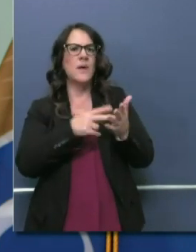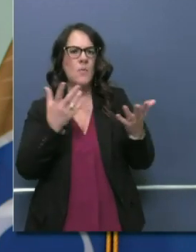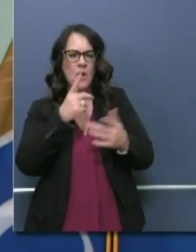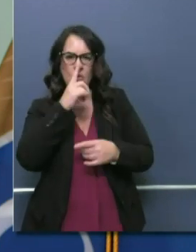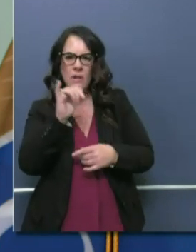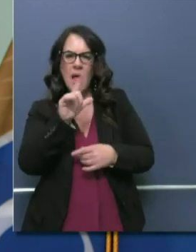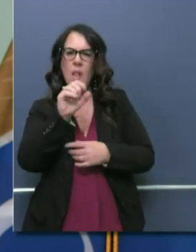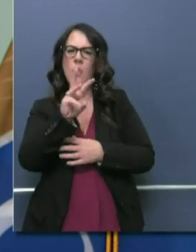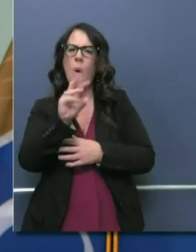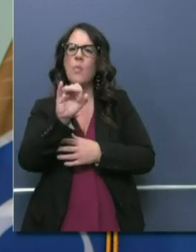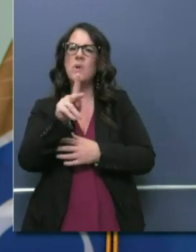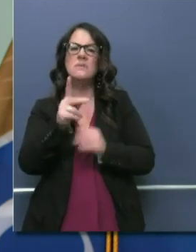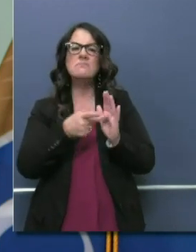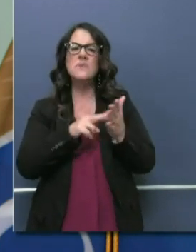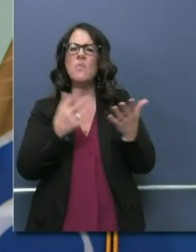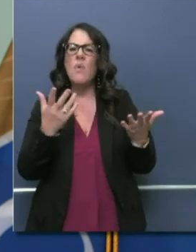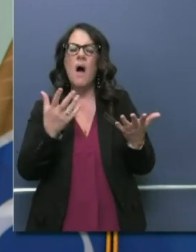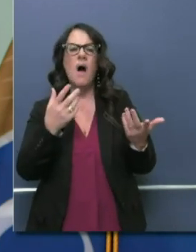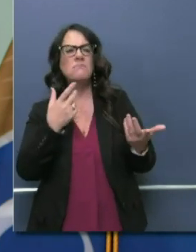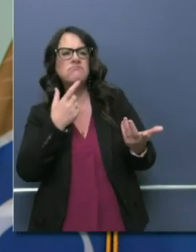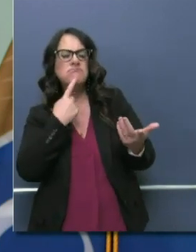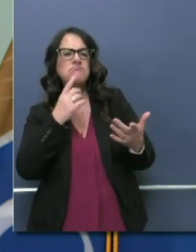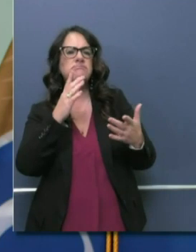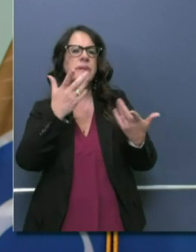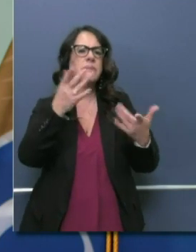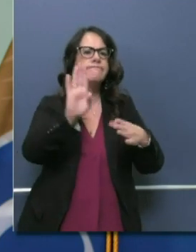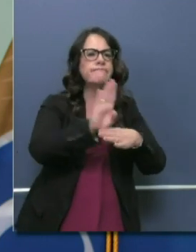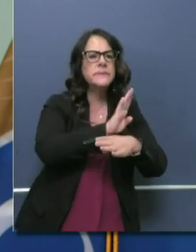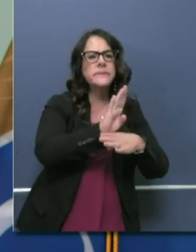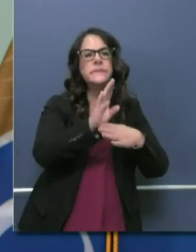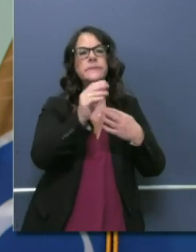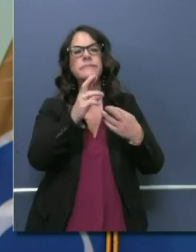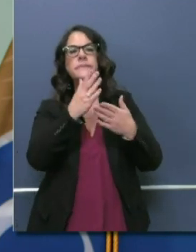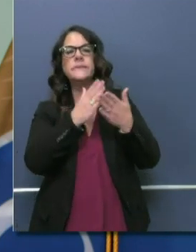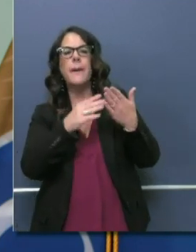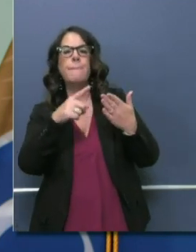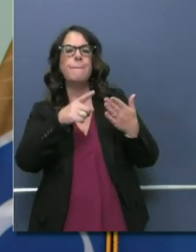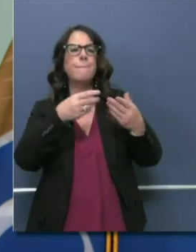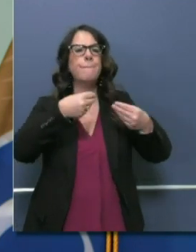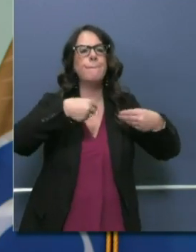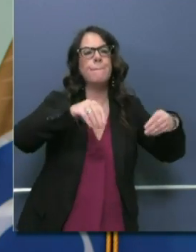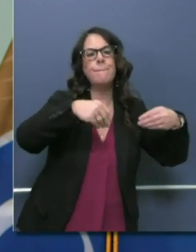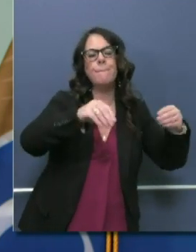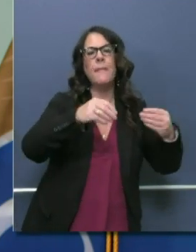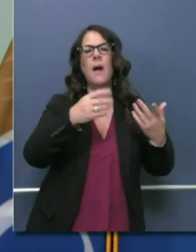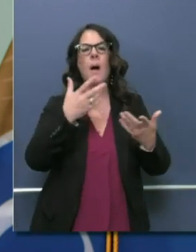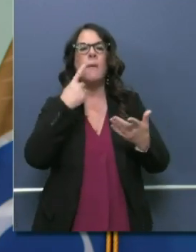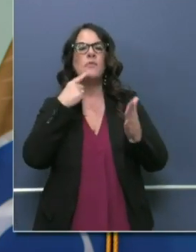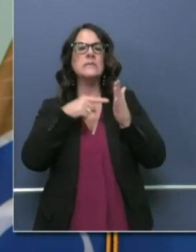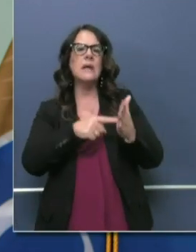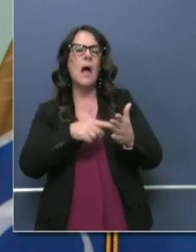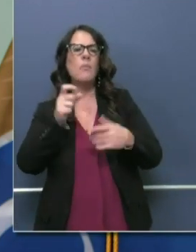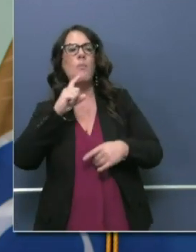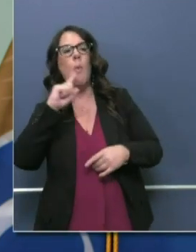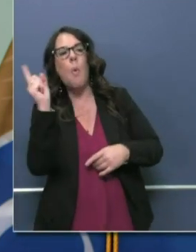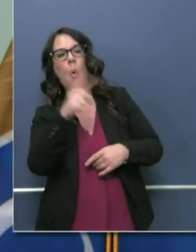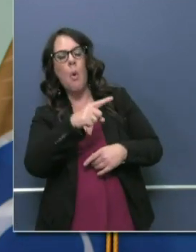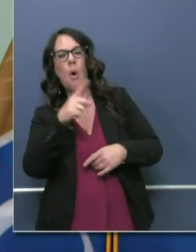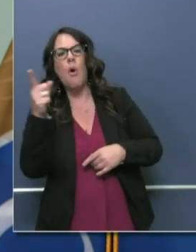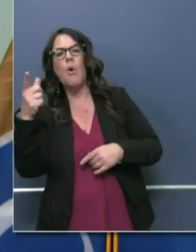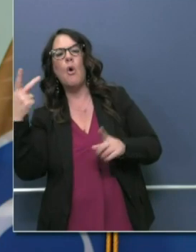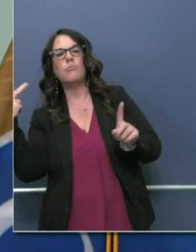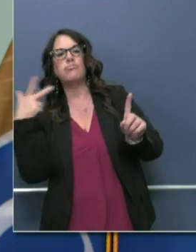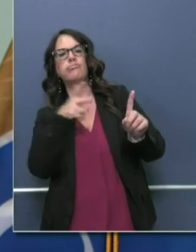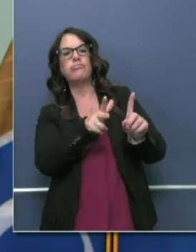the retail sector, and we'll be making adjustments this week in the retail sector for pickups and for all of